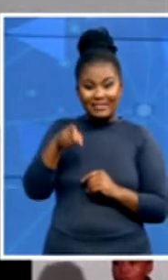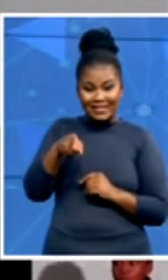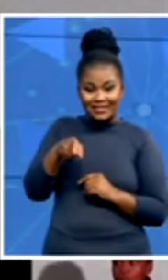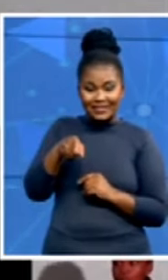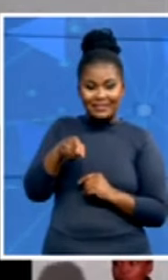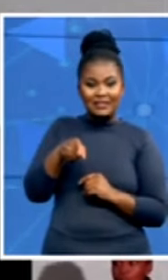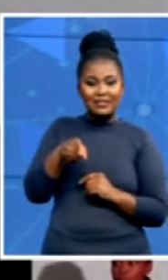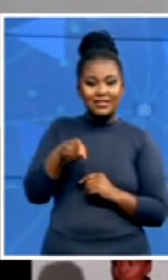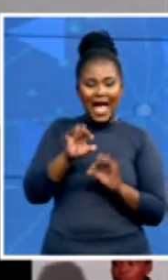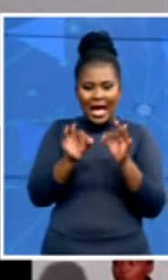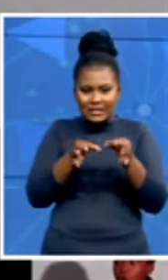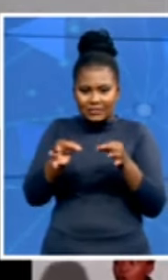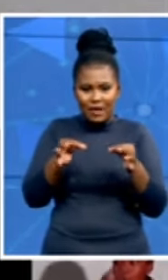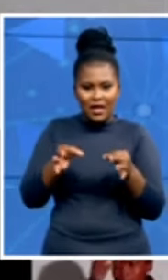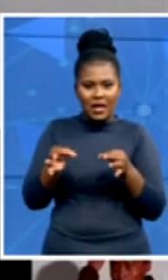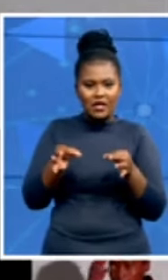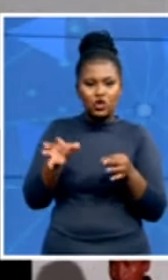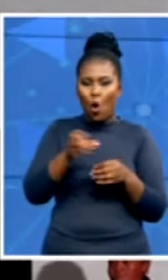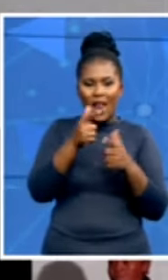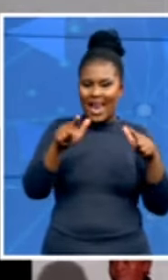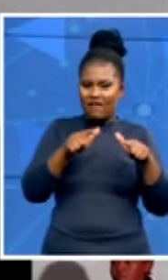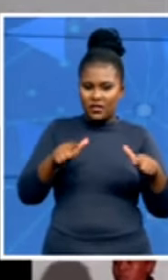all levels of government, including SOEs.